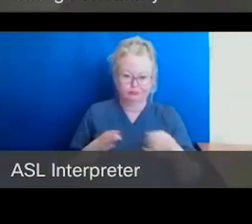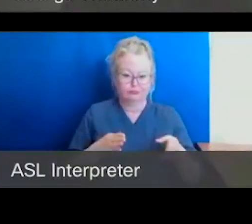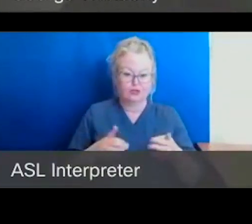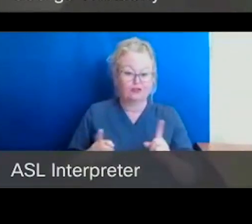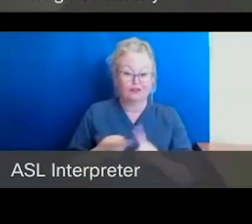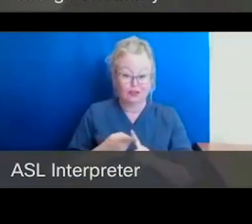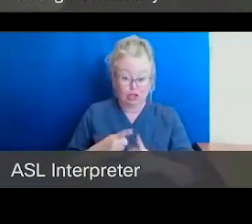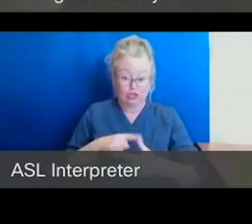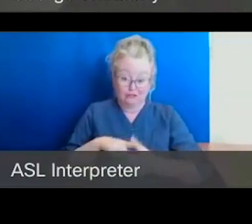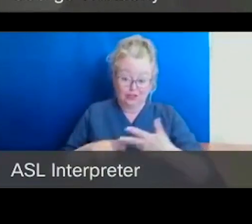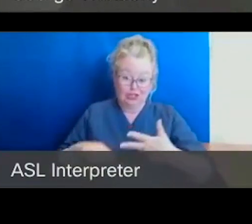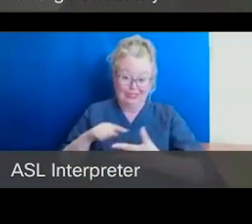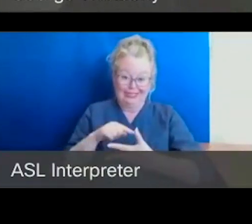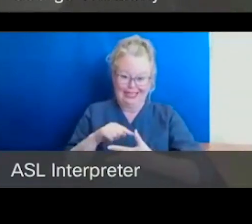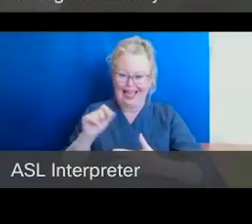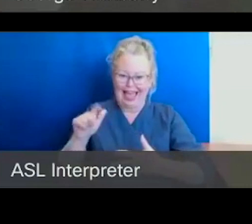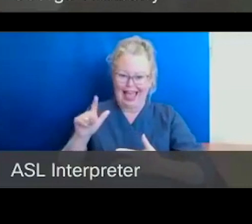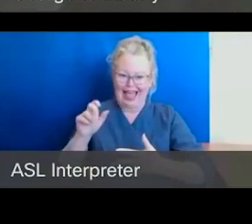first presentation.